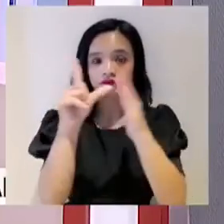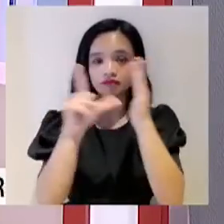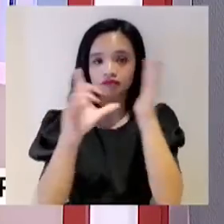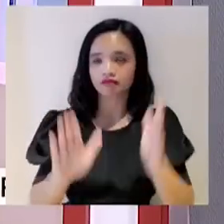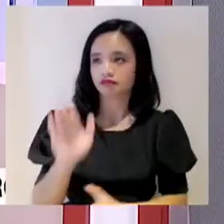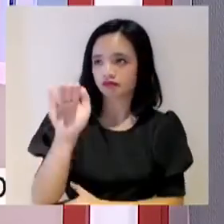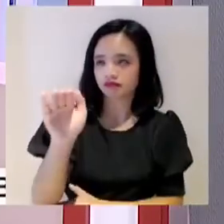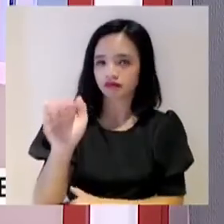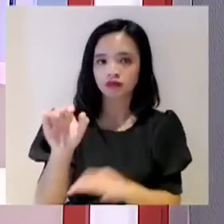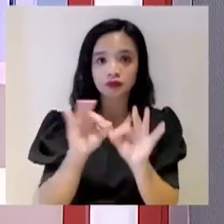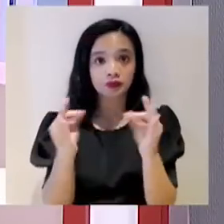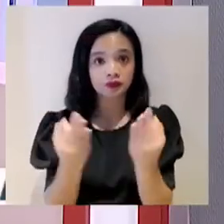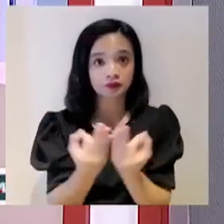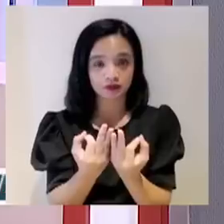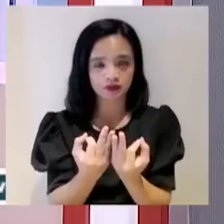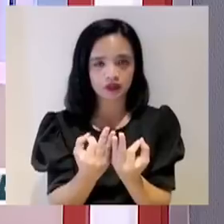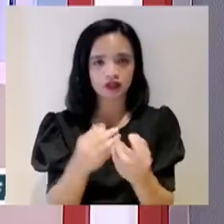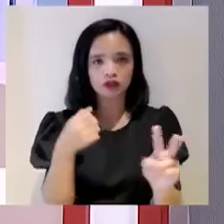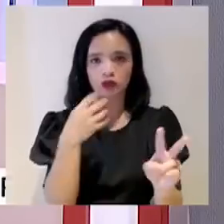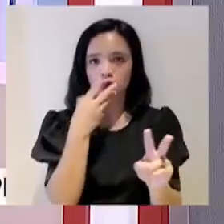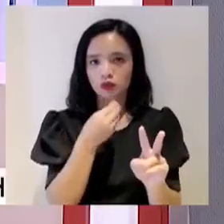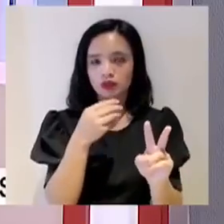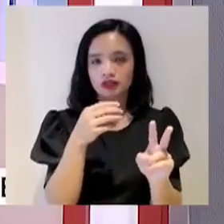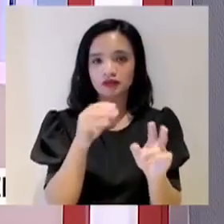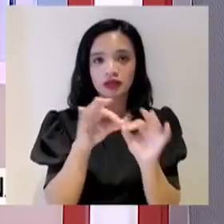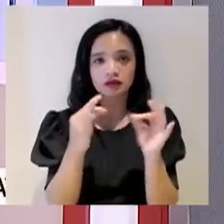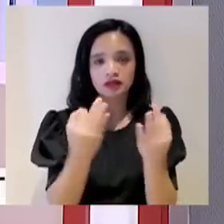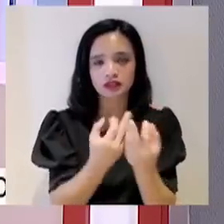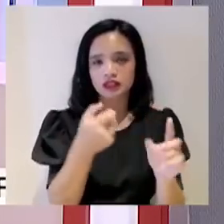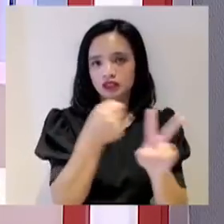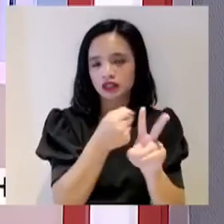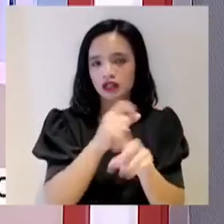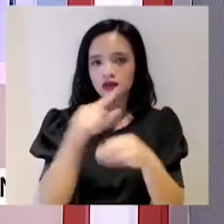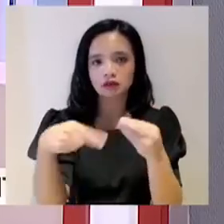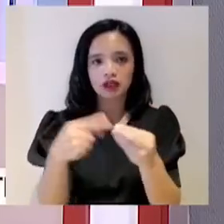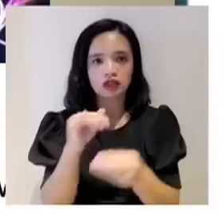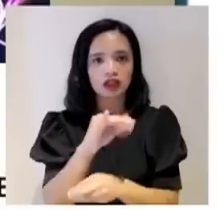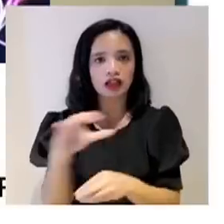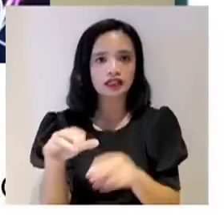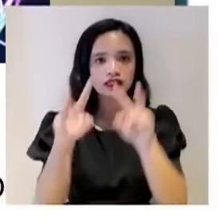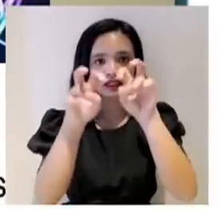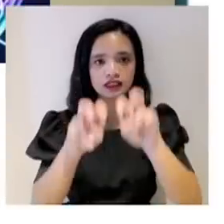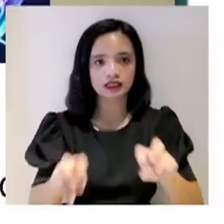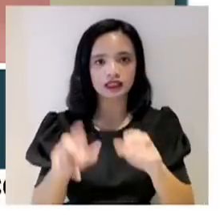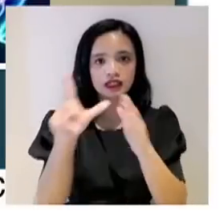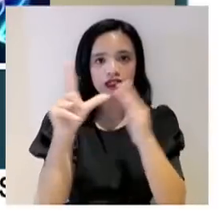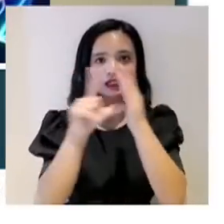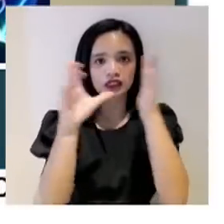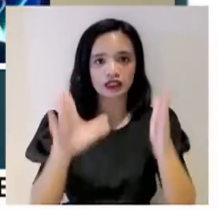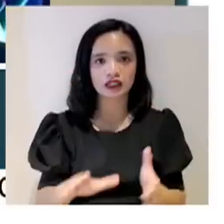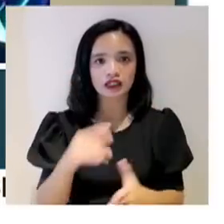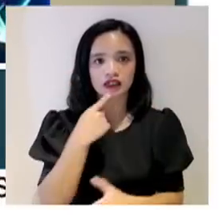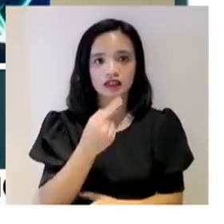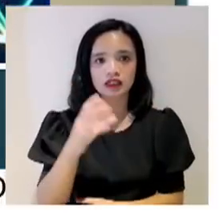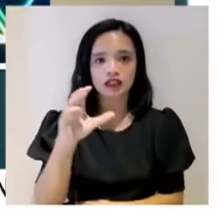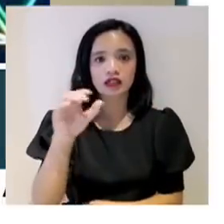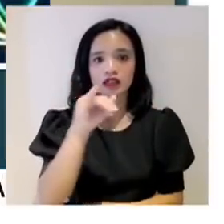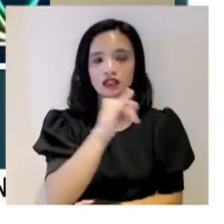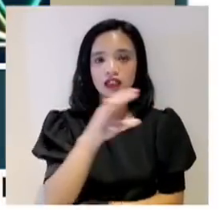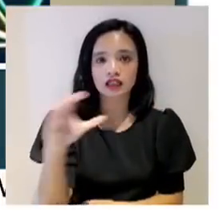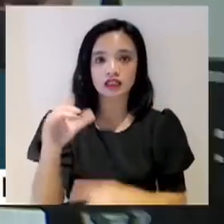drug war victims to manage their expectations in the ICC's probe. Attorney Ruben Carranza says while the ICC's decision